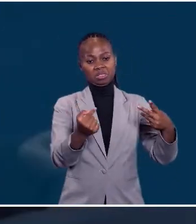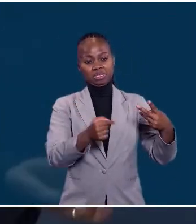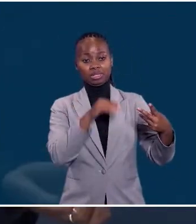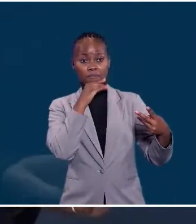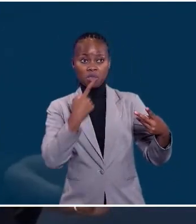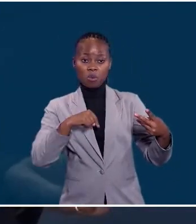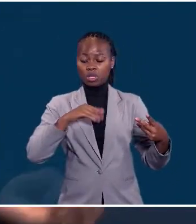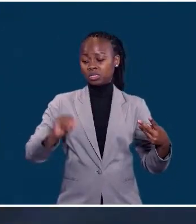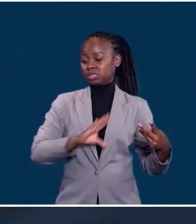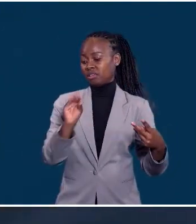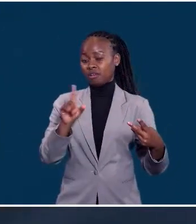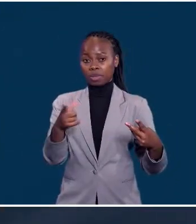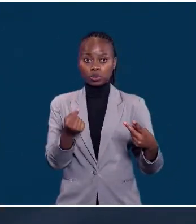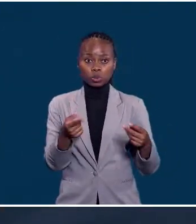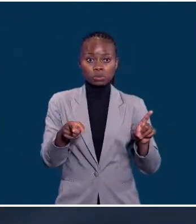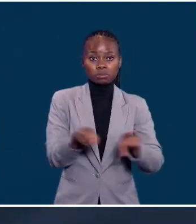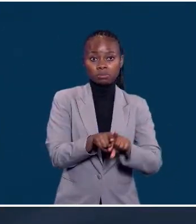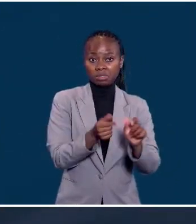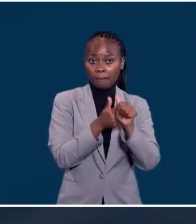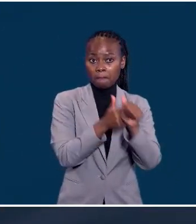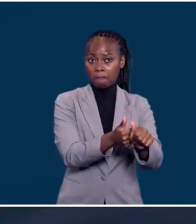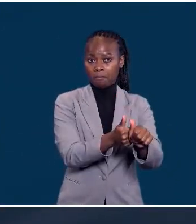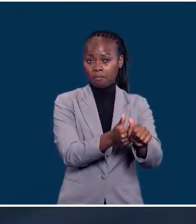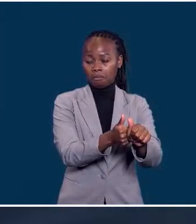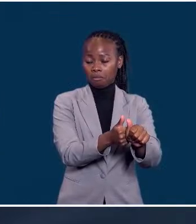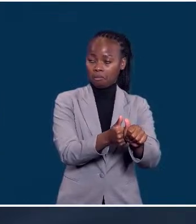China has done this, we can do it.